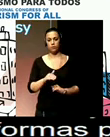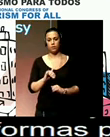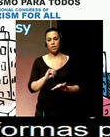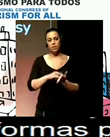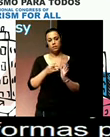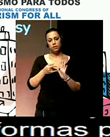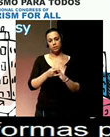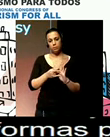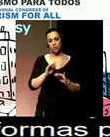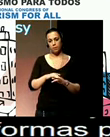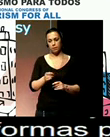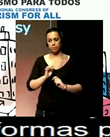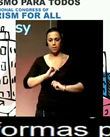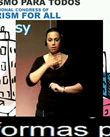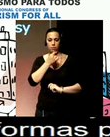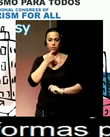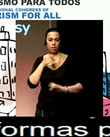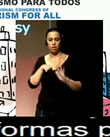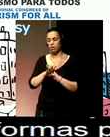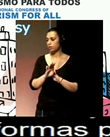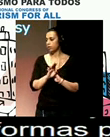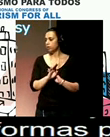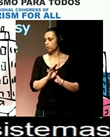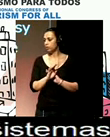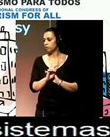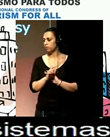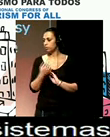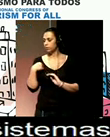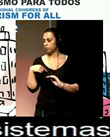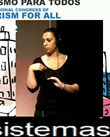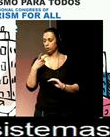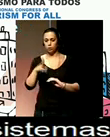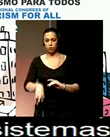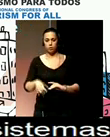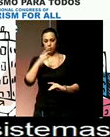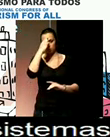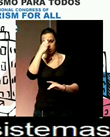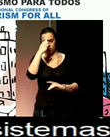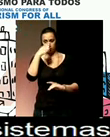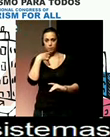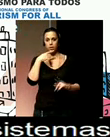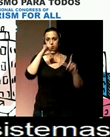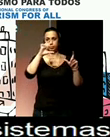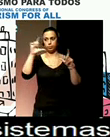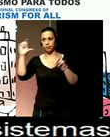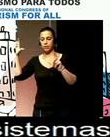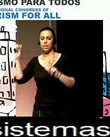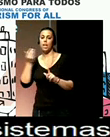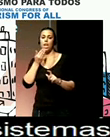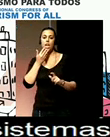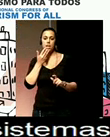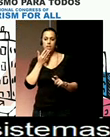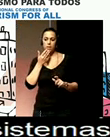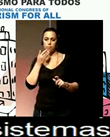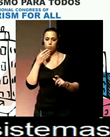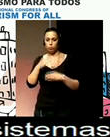There are many examples in the city of interventions done to improve accessibility of bridges with many